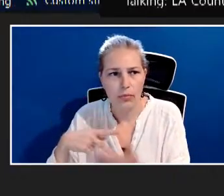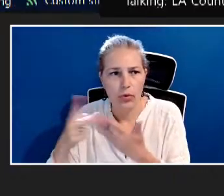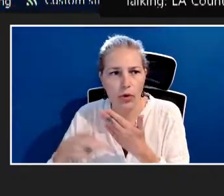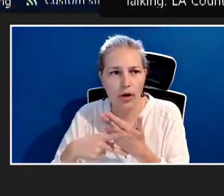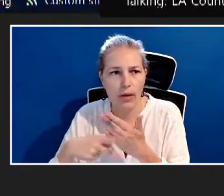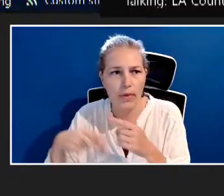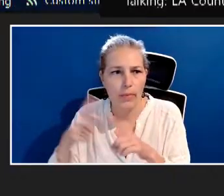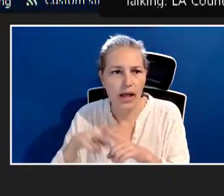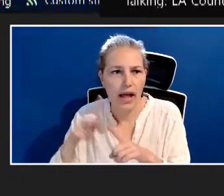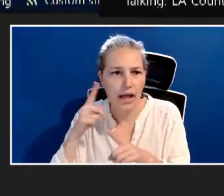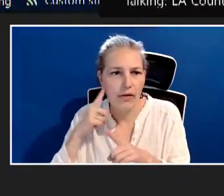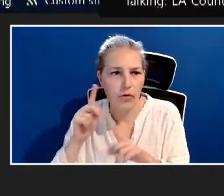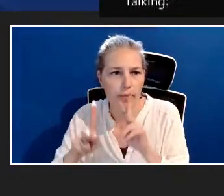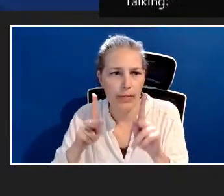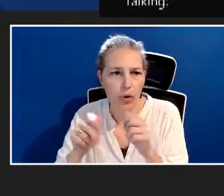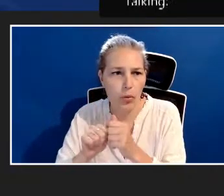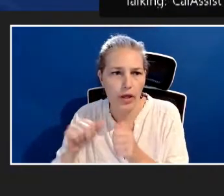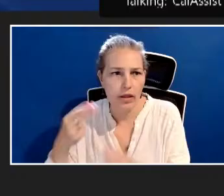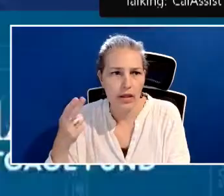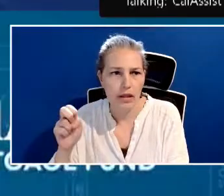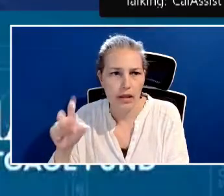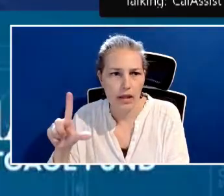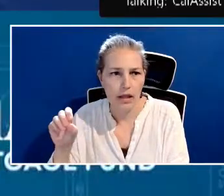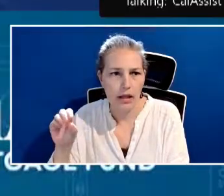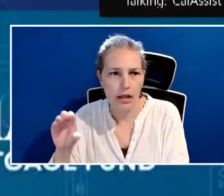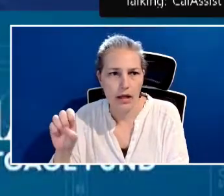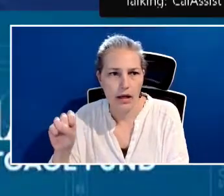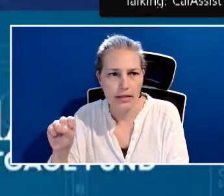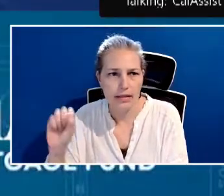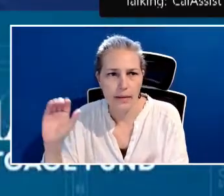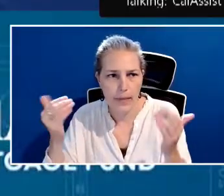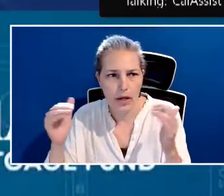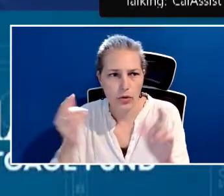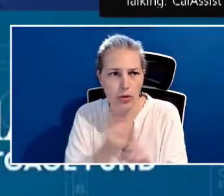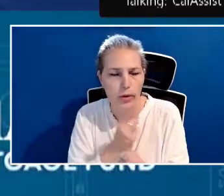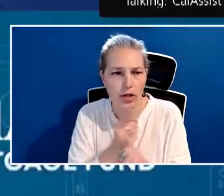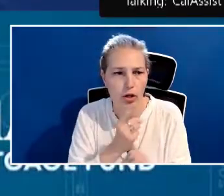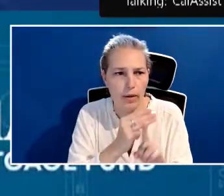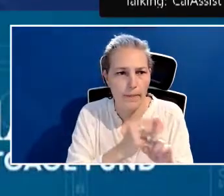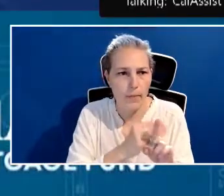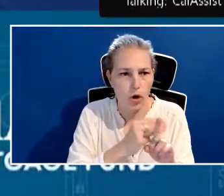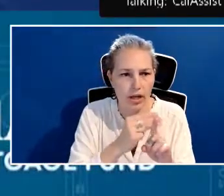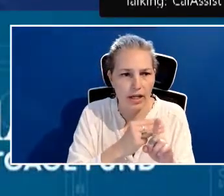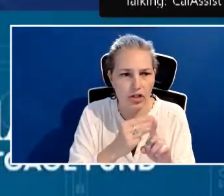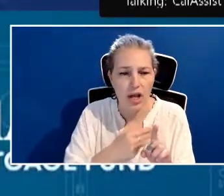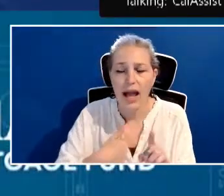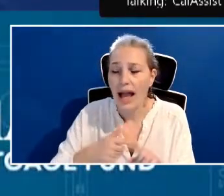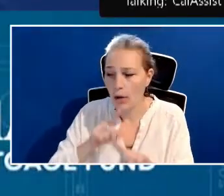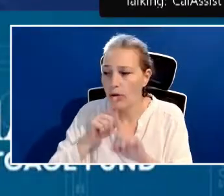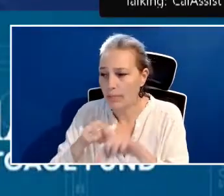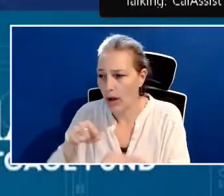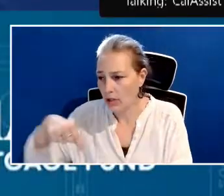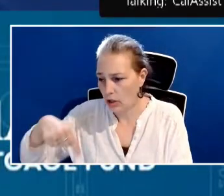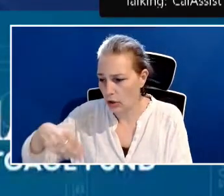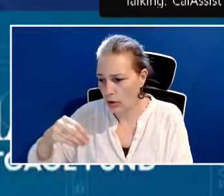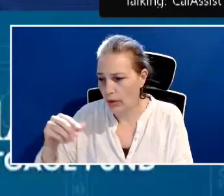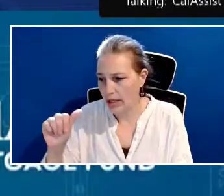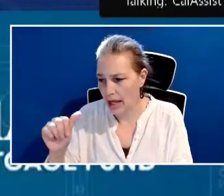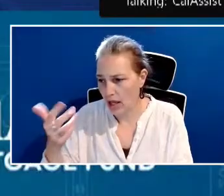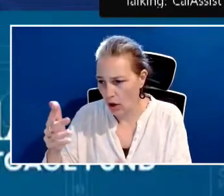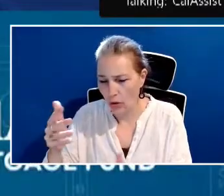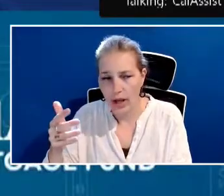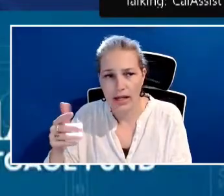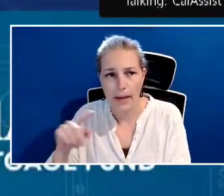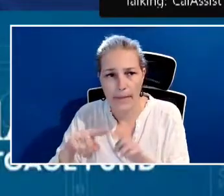a traditional mortgage? Yeah, I would. I did see that one in the Q&A and I responded. I really encourage